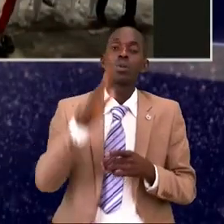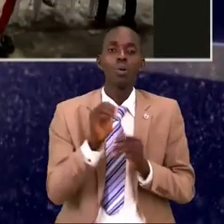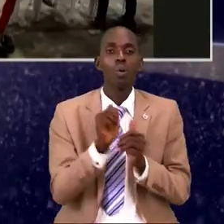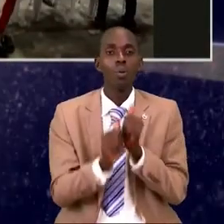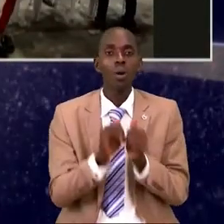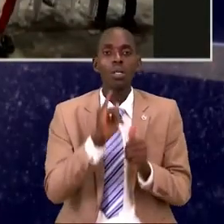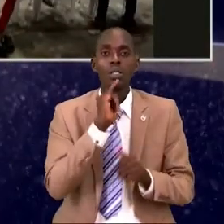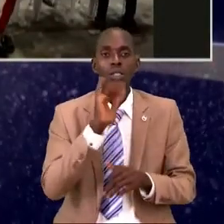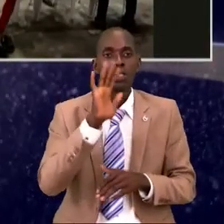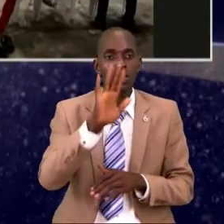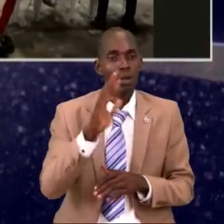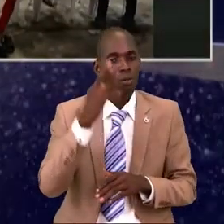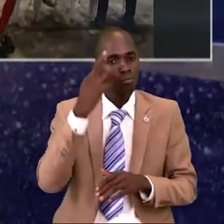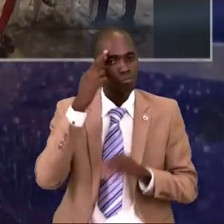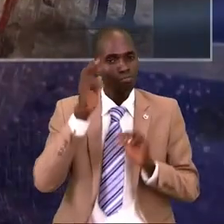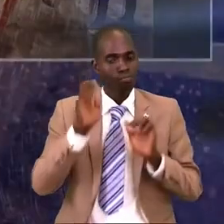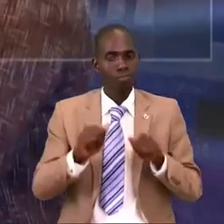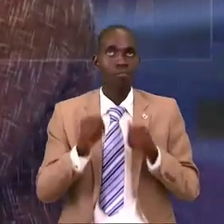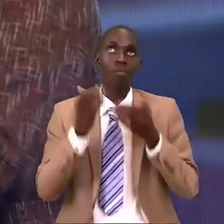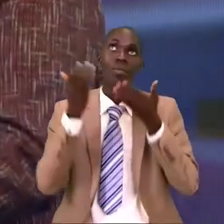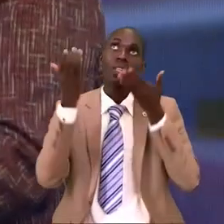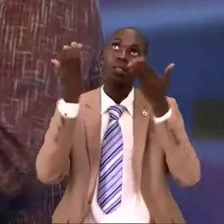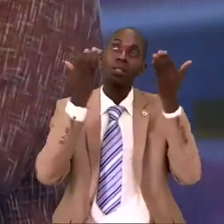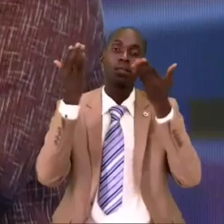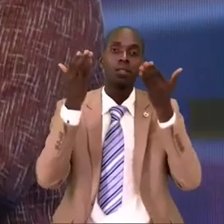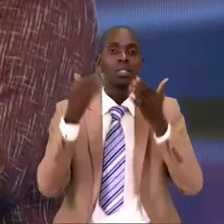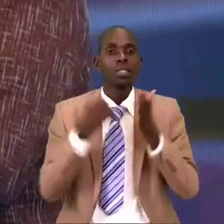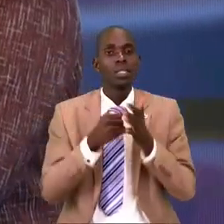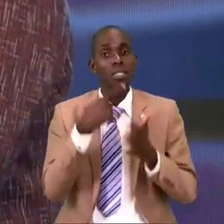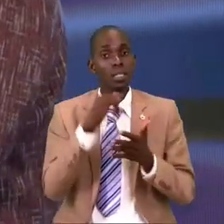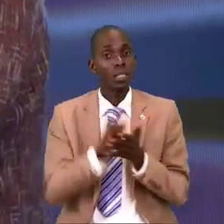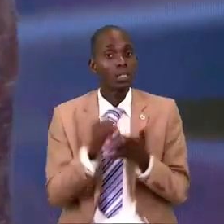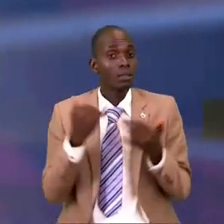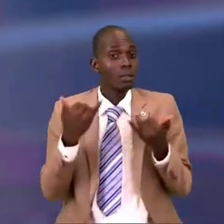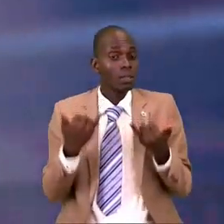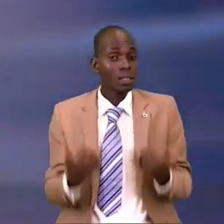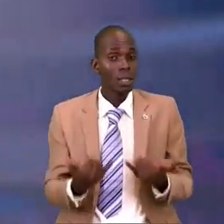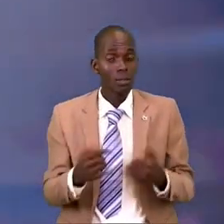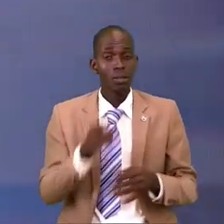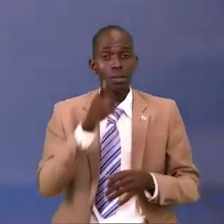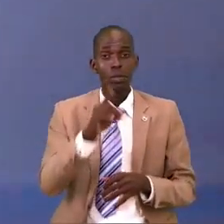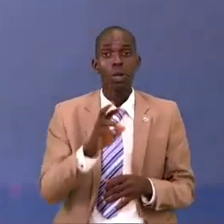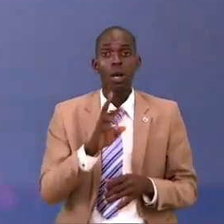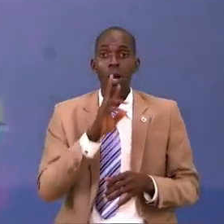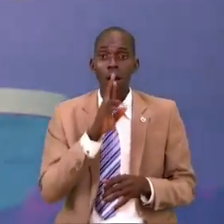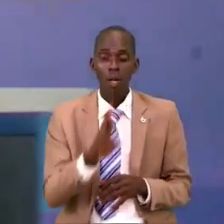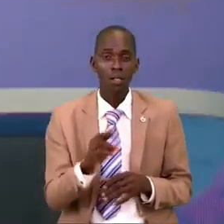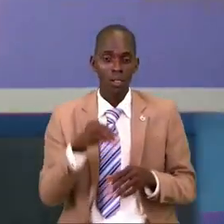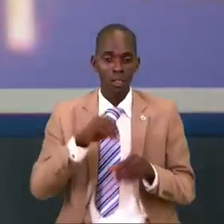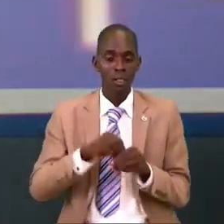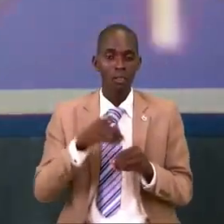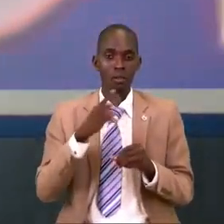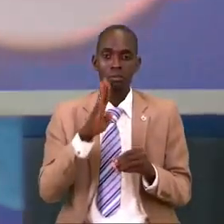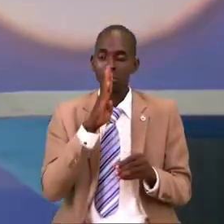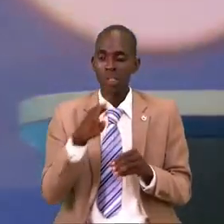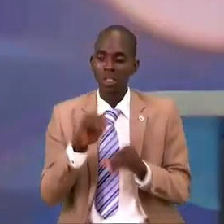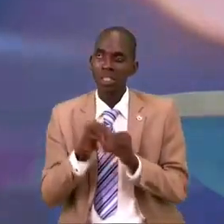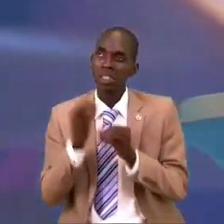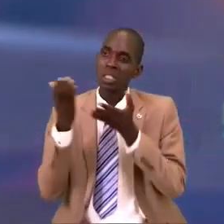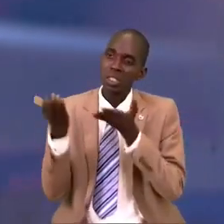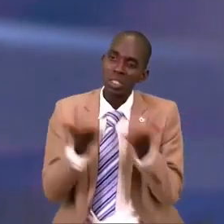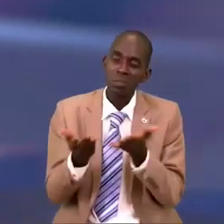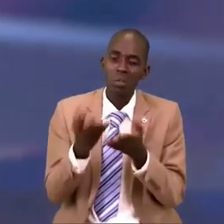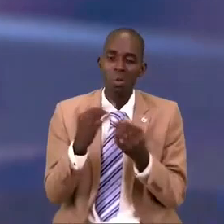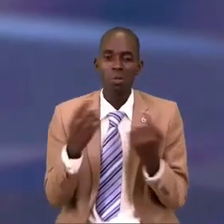service of sin, and you have been in the service of Satan, and you have been in the service of self,